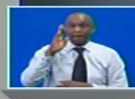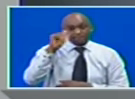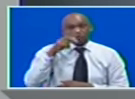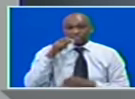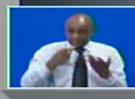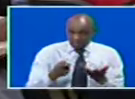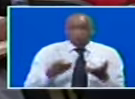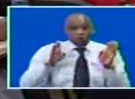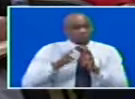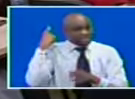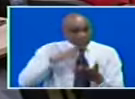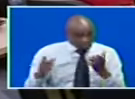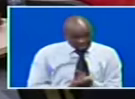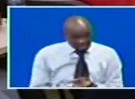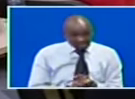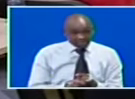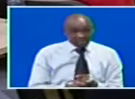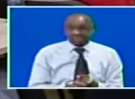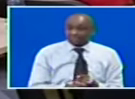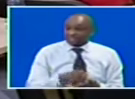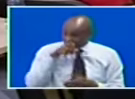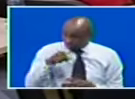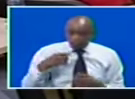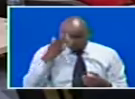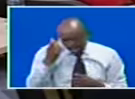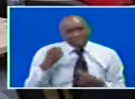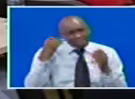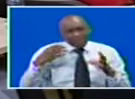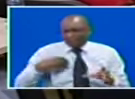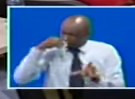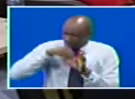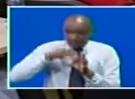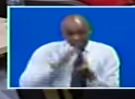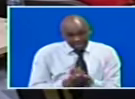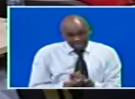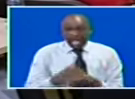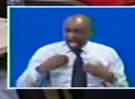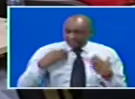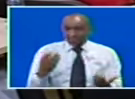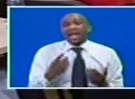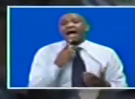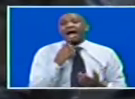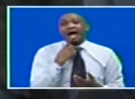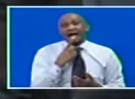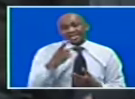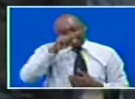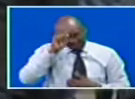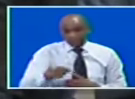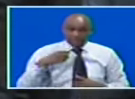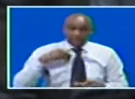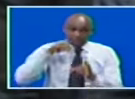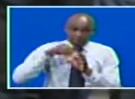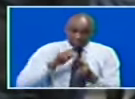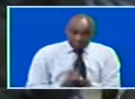off last week, 5 days to the set date, owing to the high subscription, had attracted slightly over 100,000 investors